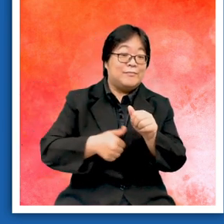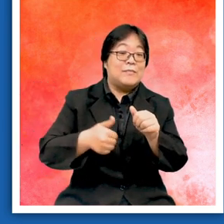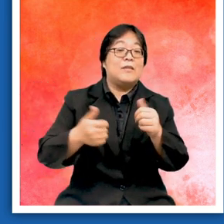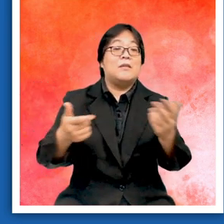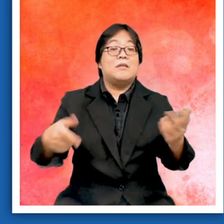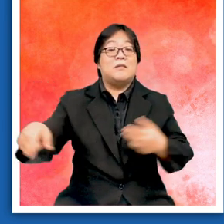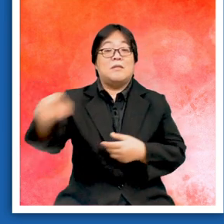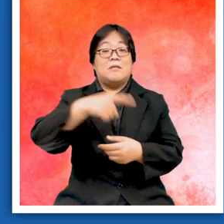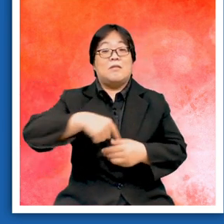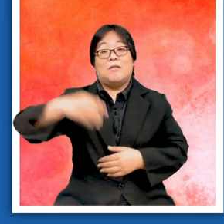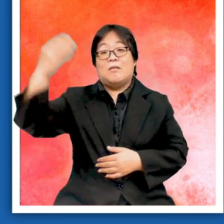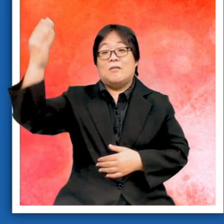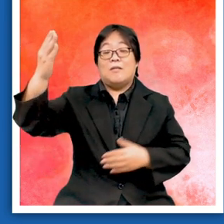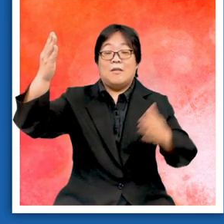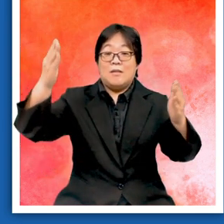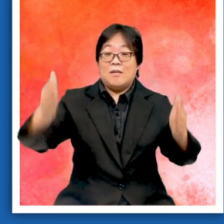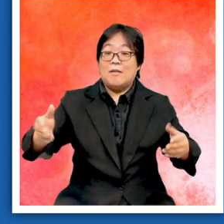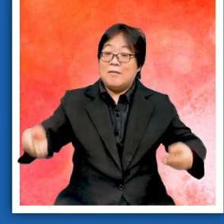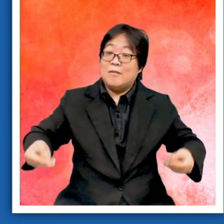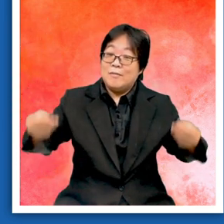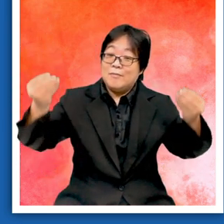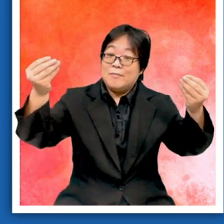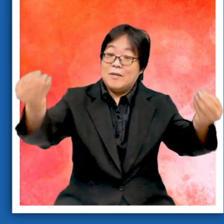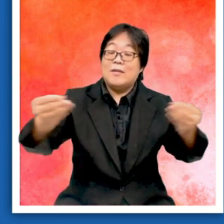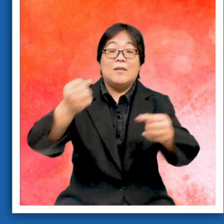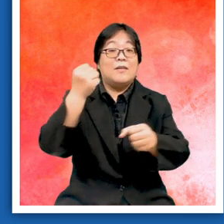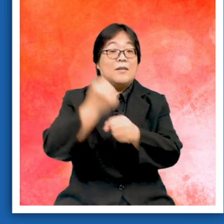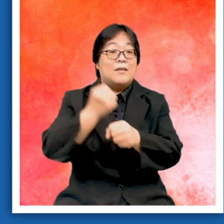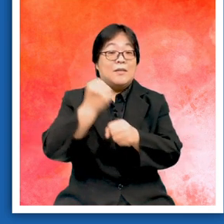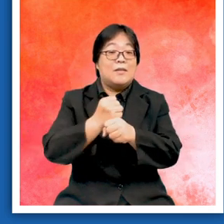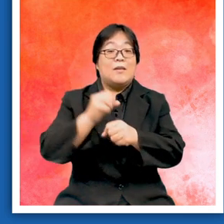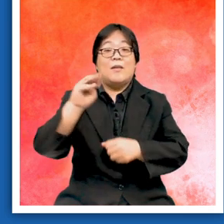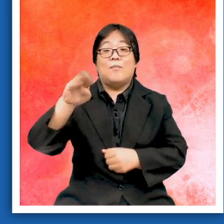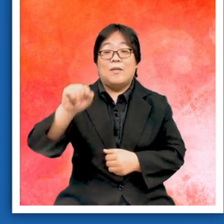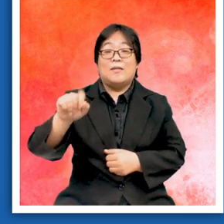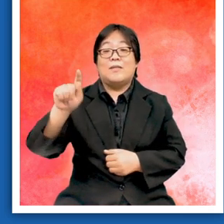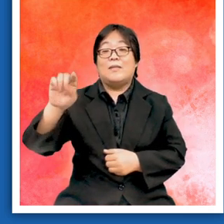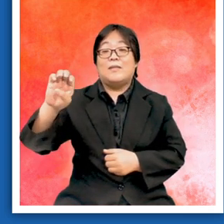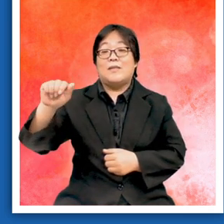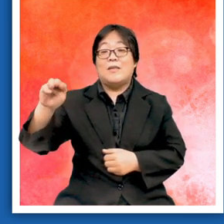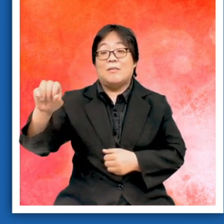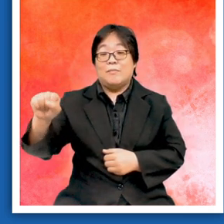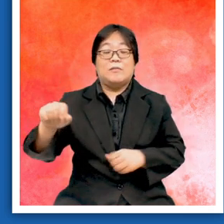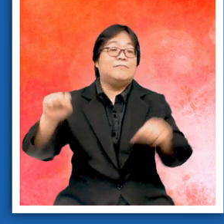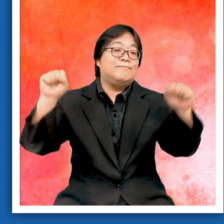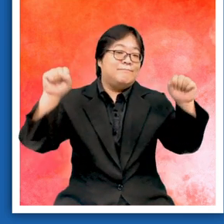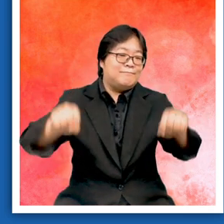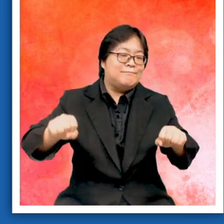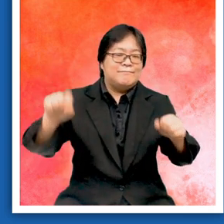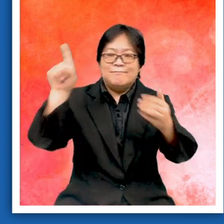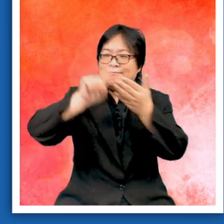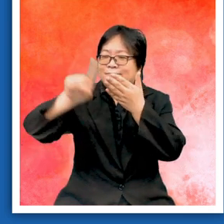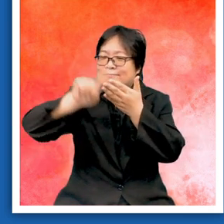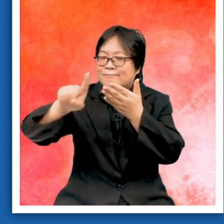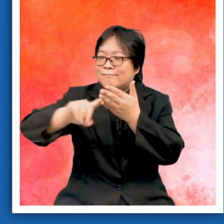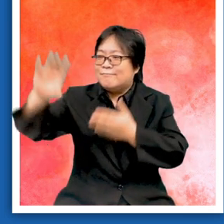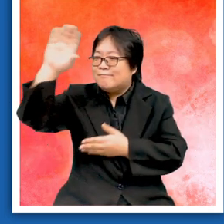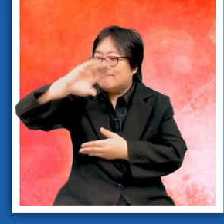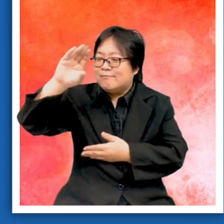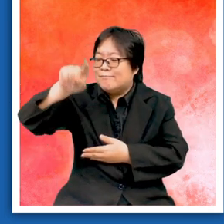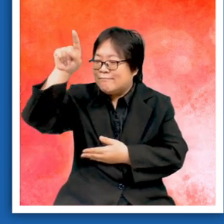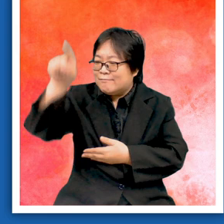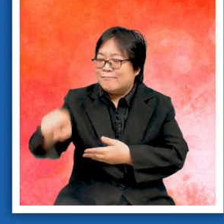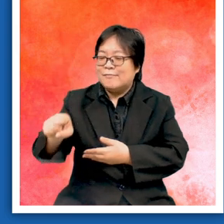time that your lecturer gives you assignments in Microsoft Teams, you can actually look at it by clicking